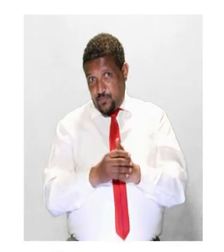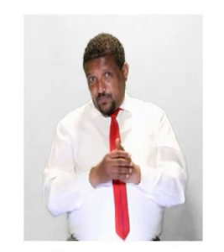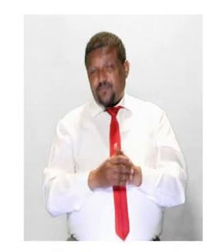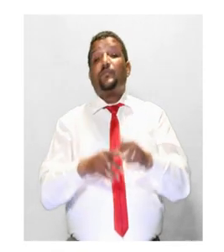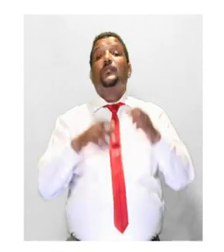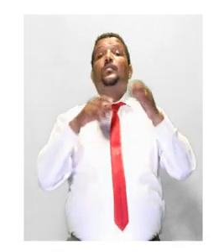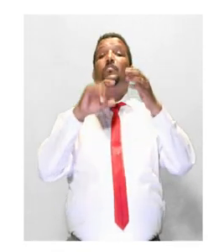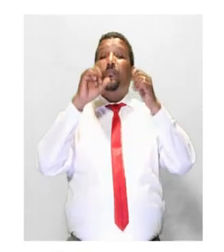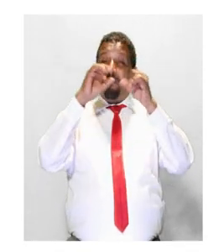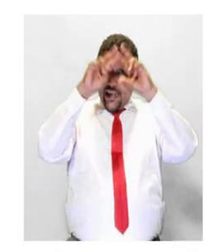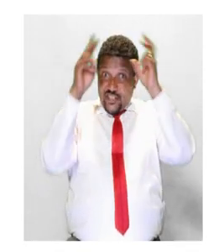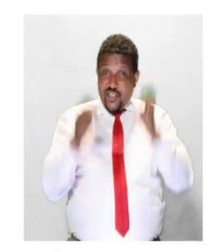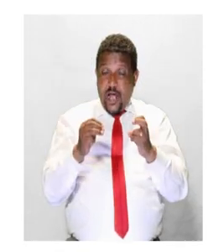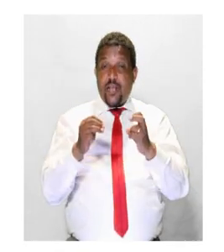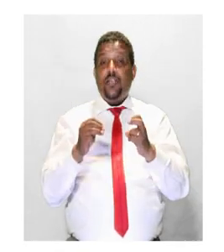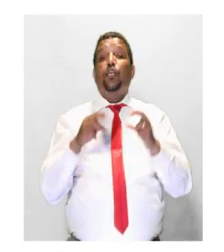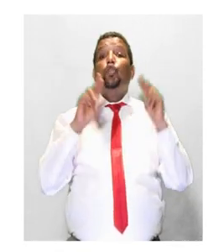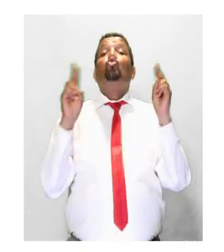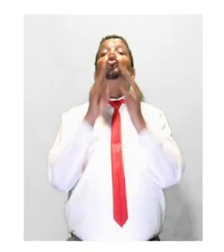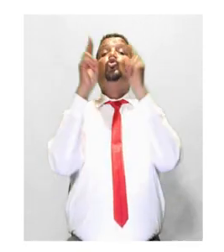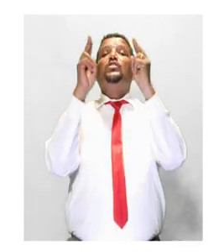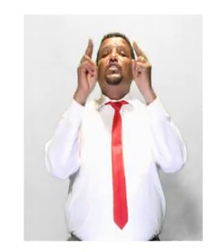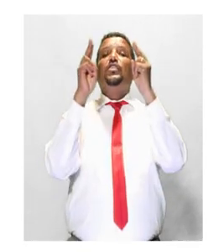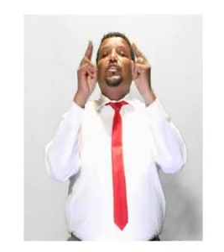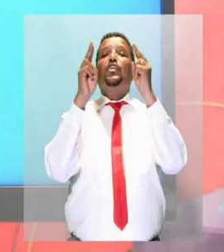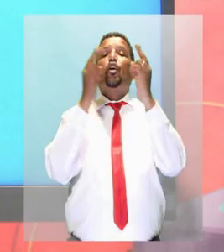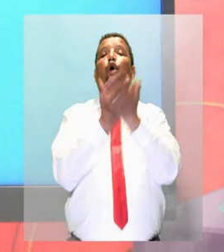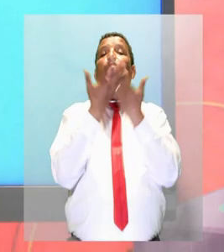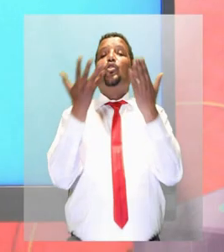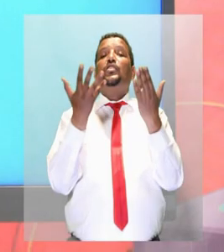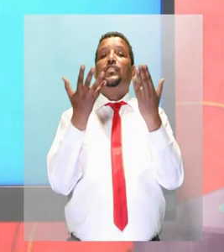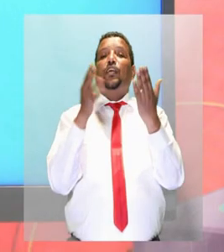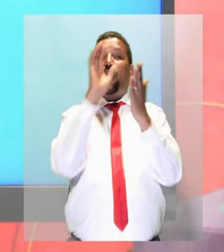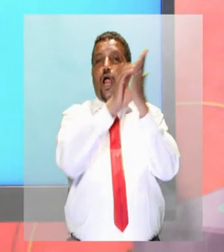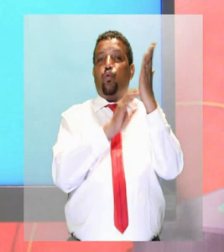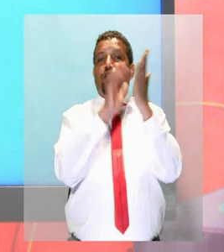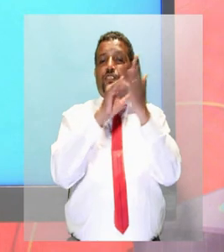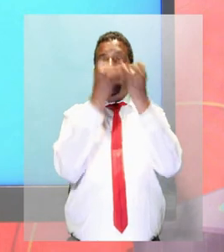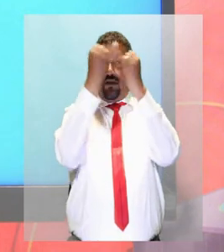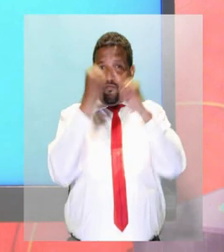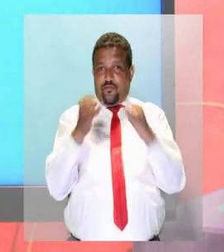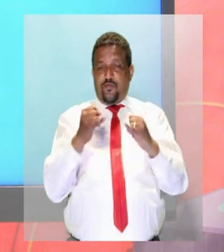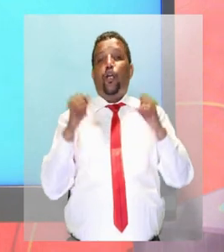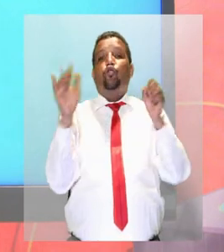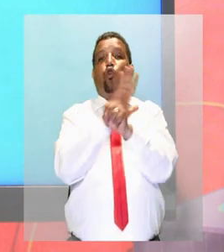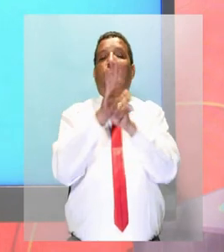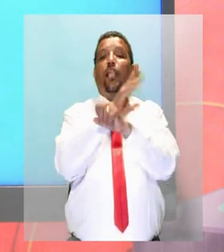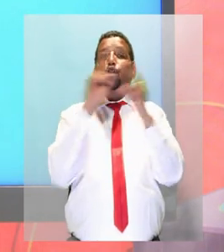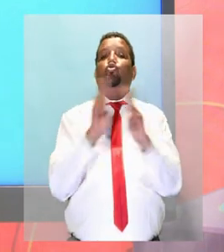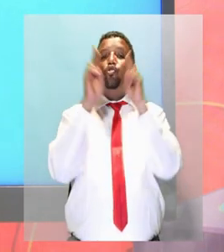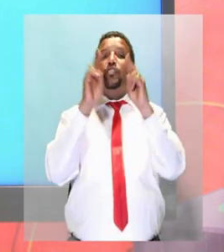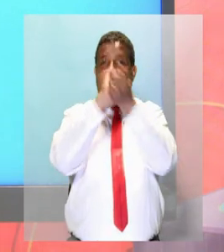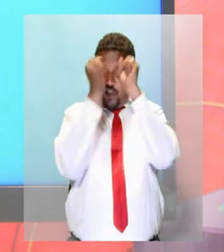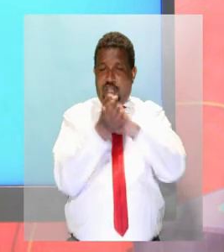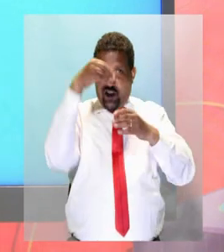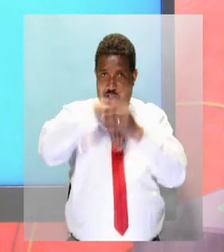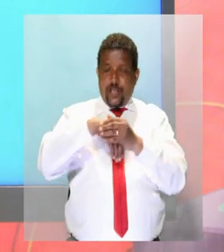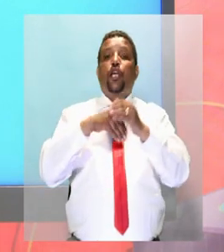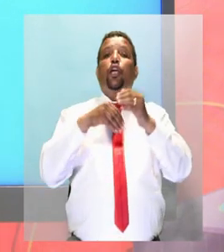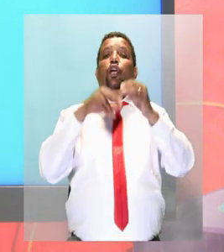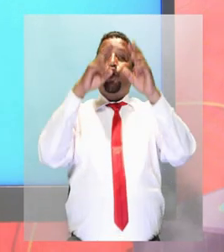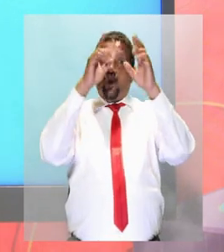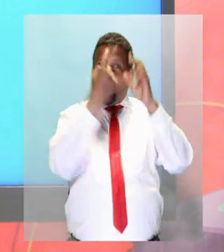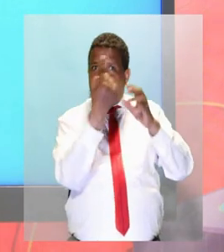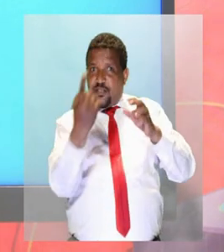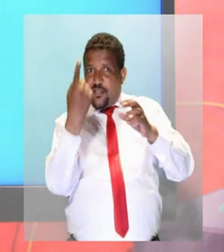a commodity is calculated by dividing the change in the total utility for the change in unit